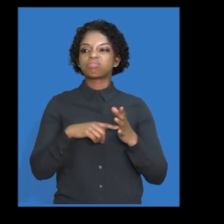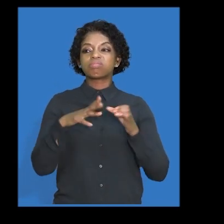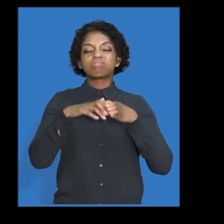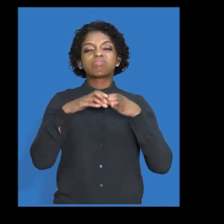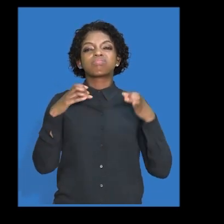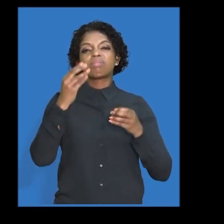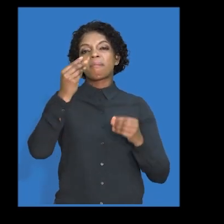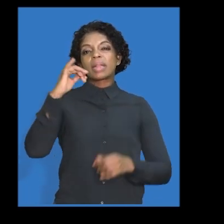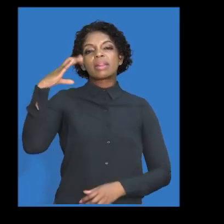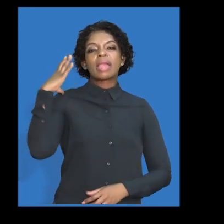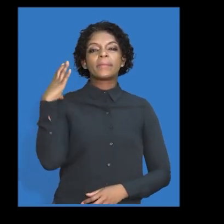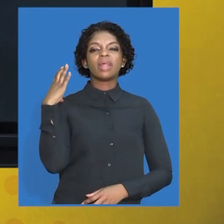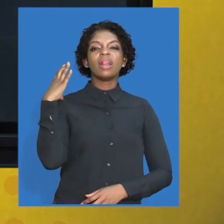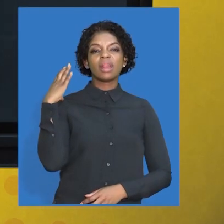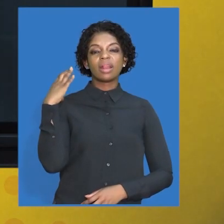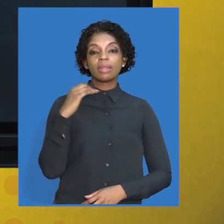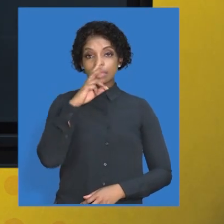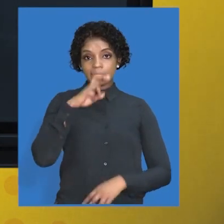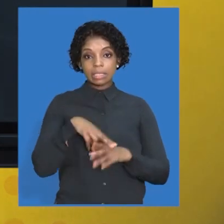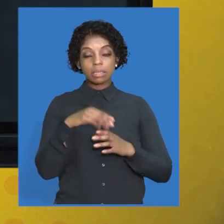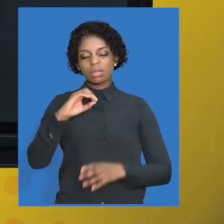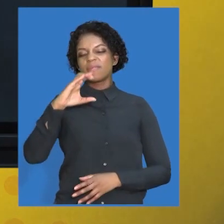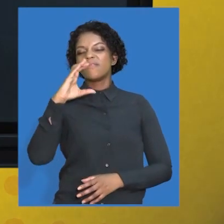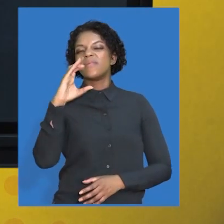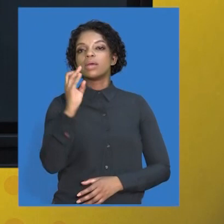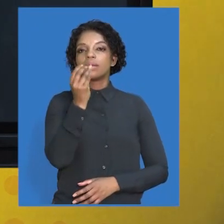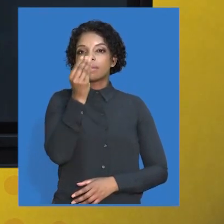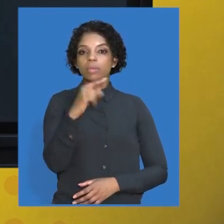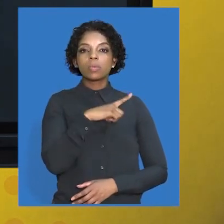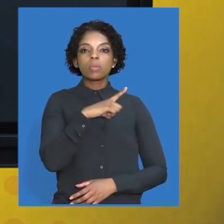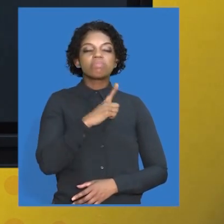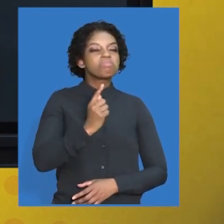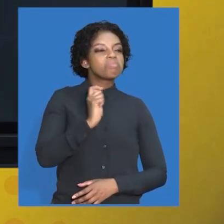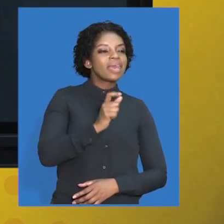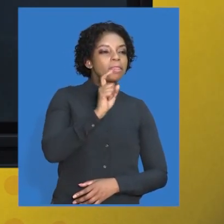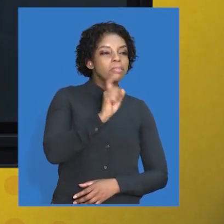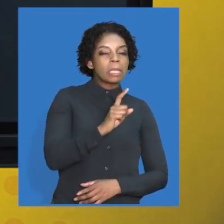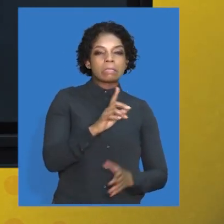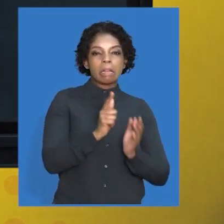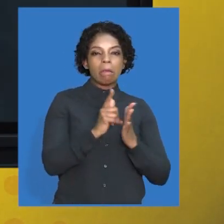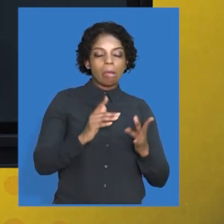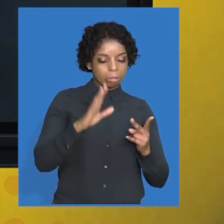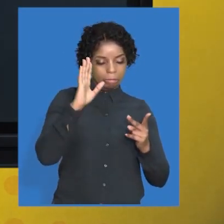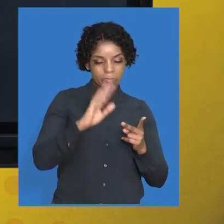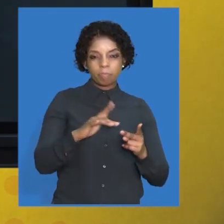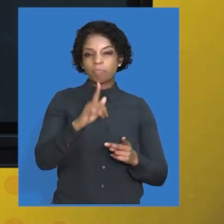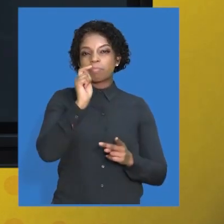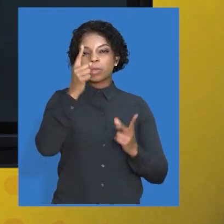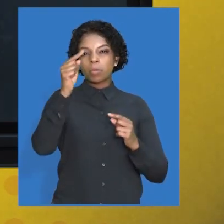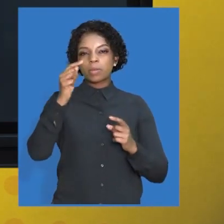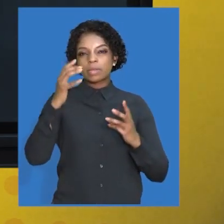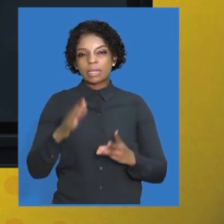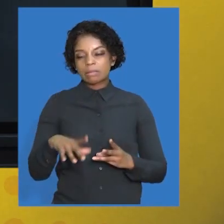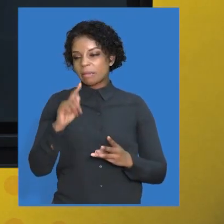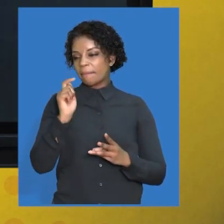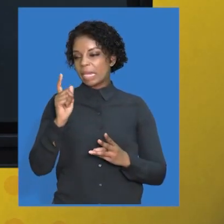start a public company because there's a lot of expenses that you have to go through. You have to get lawyers, you have to have auditors.